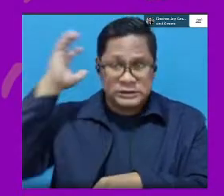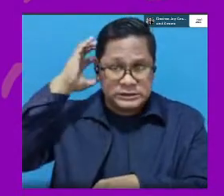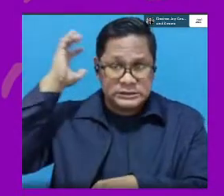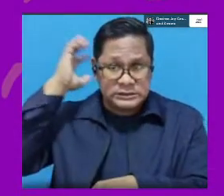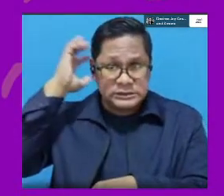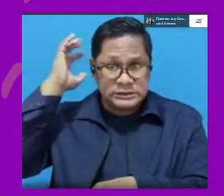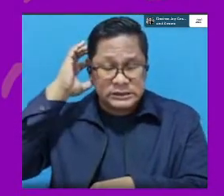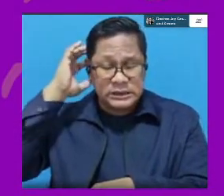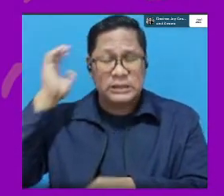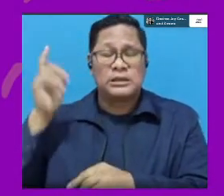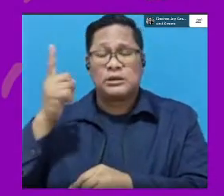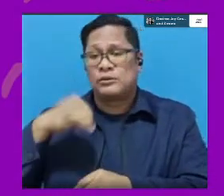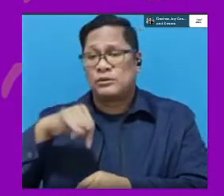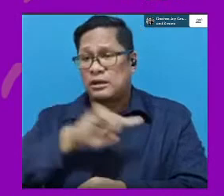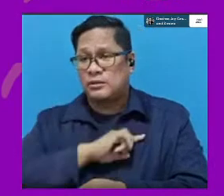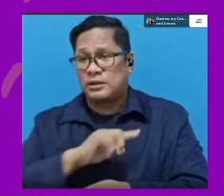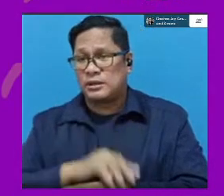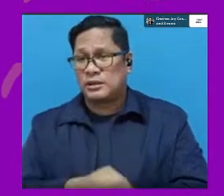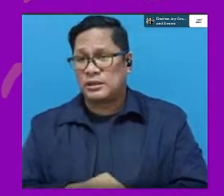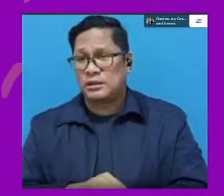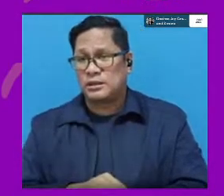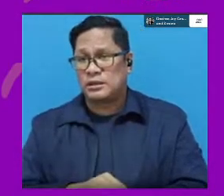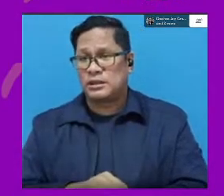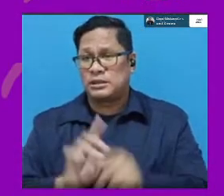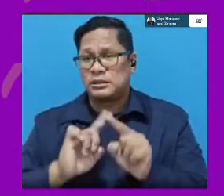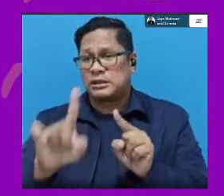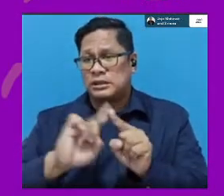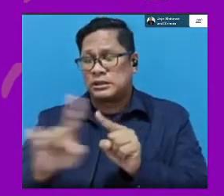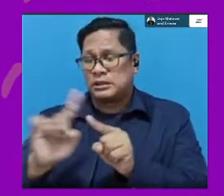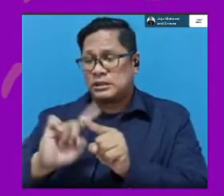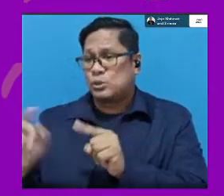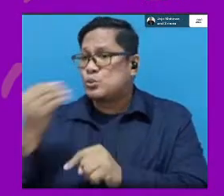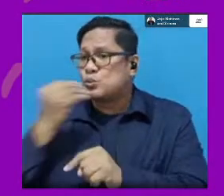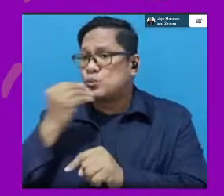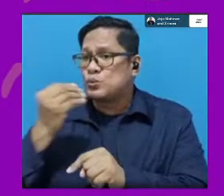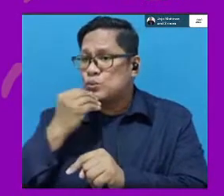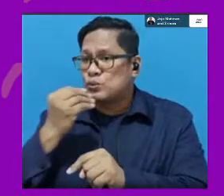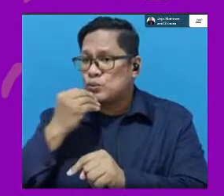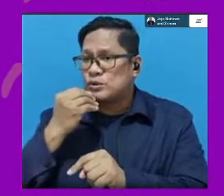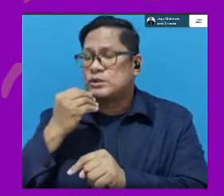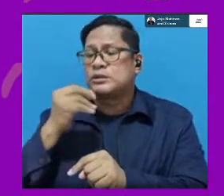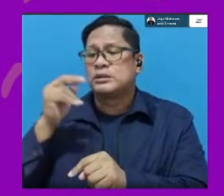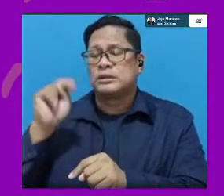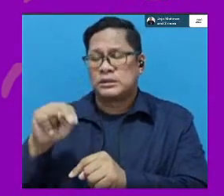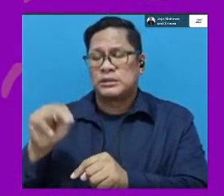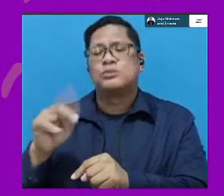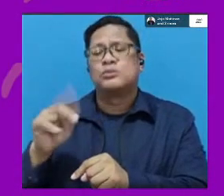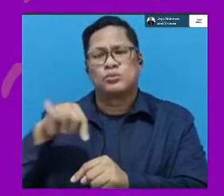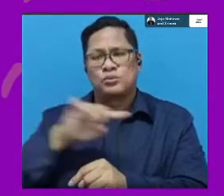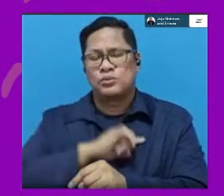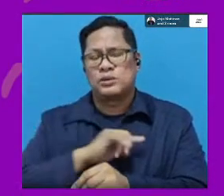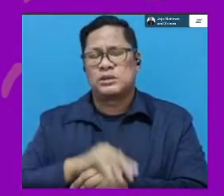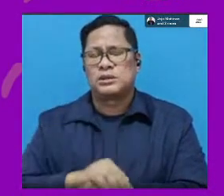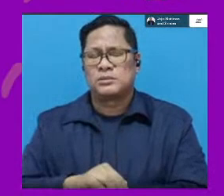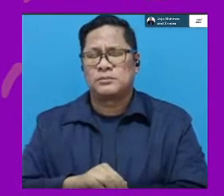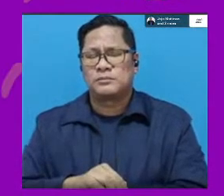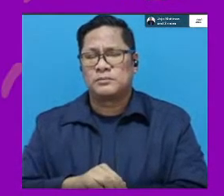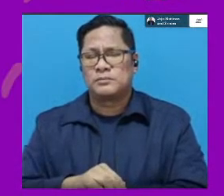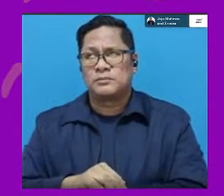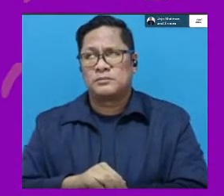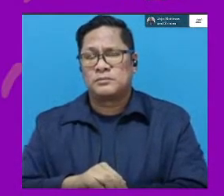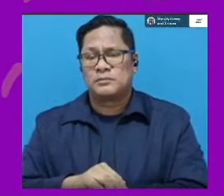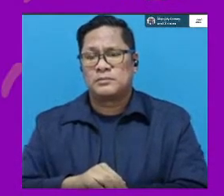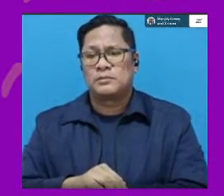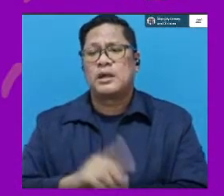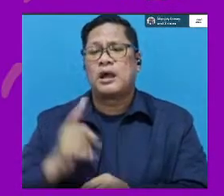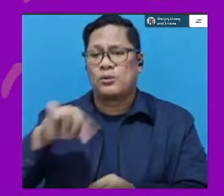our for different food items, we had to ensure that our